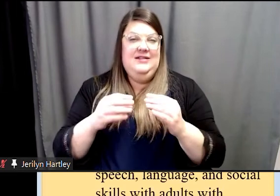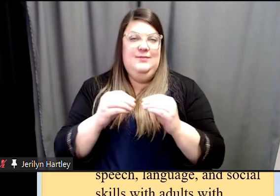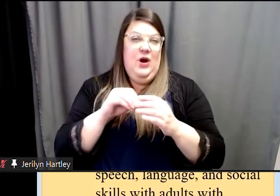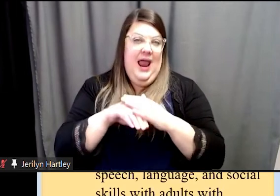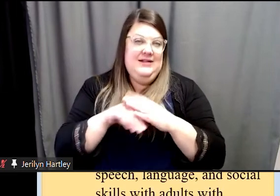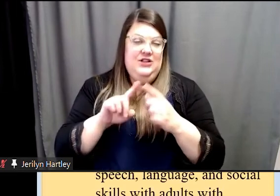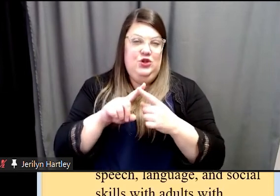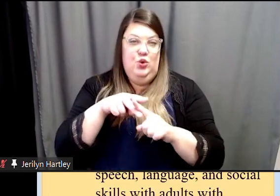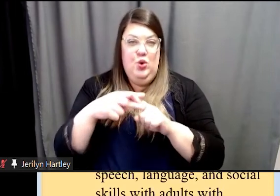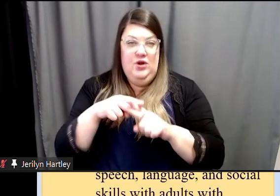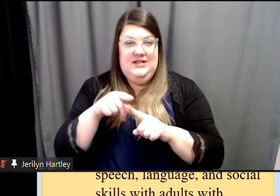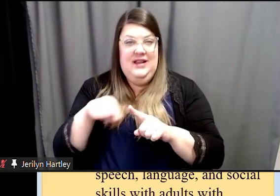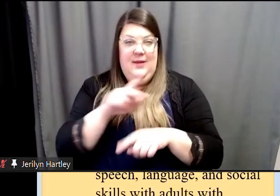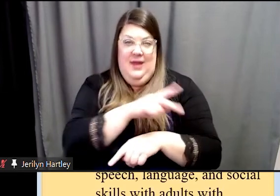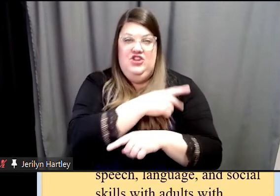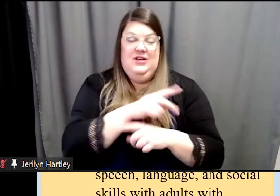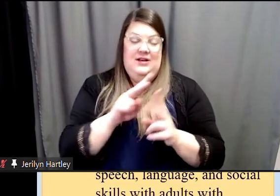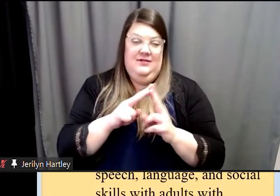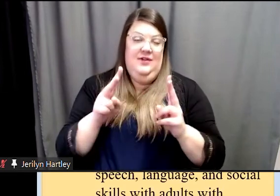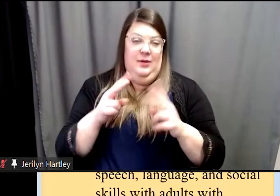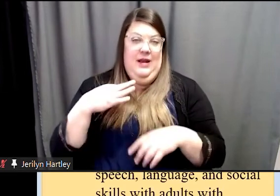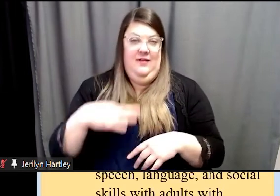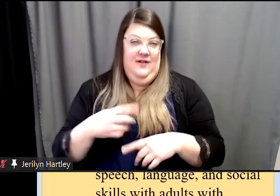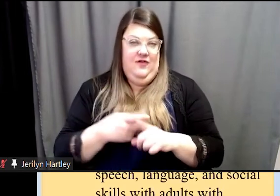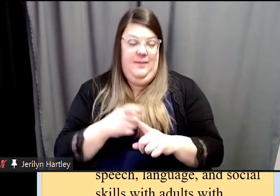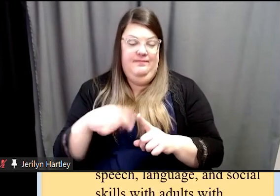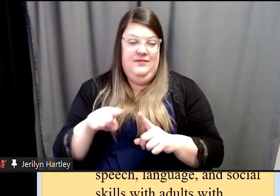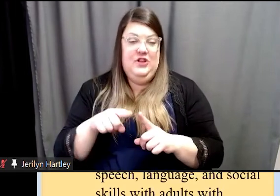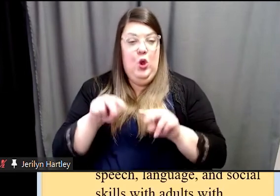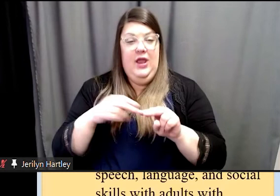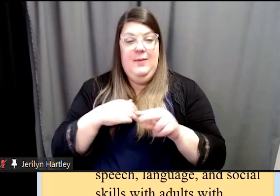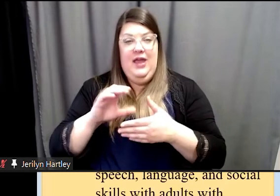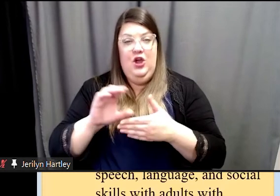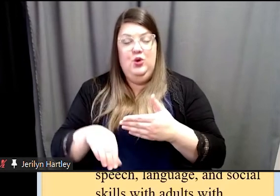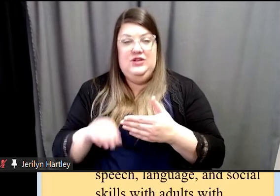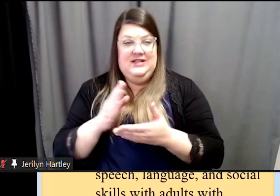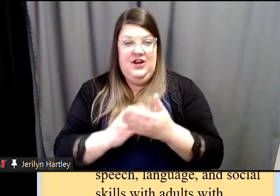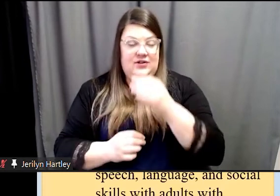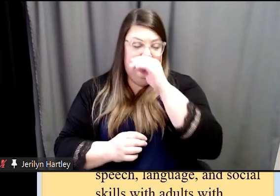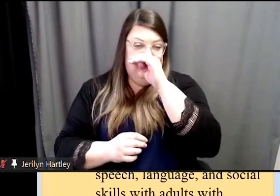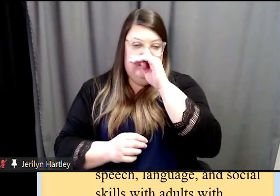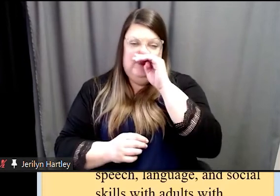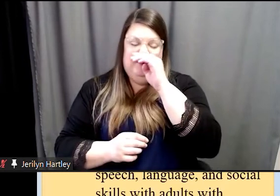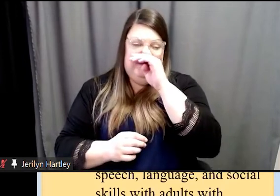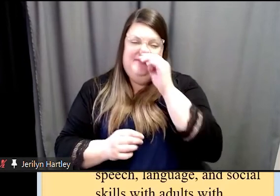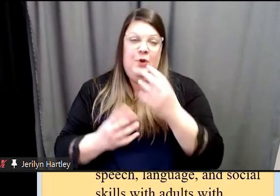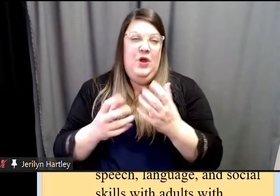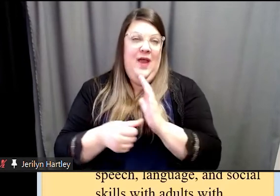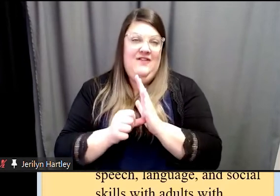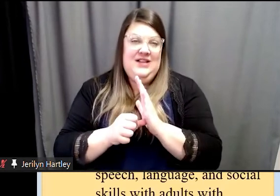could greatly benefit from. And so looking at my conclusion section, I just want to emphasize